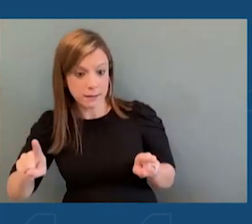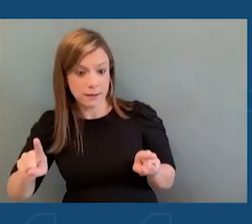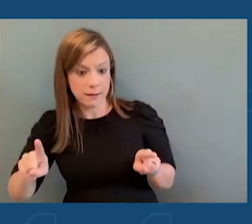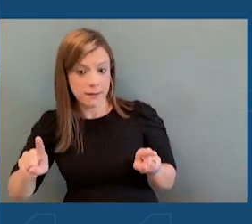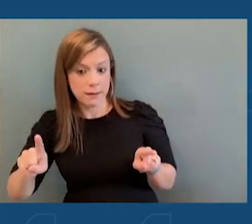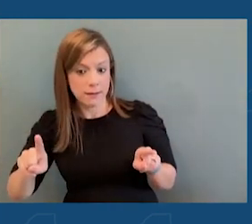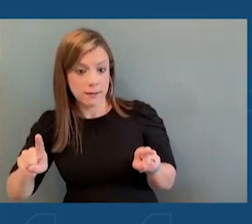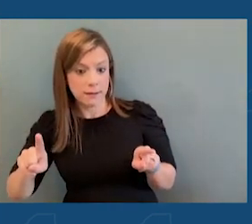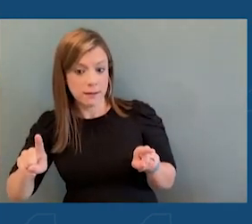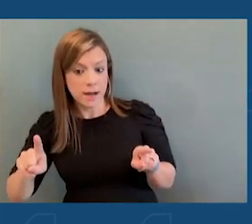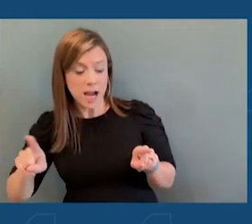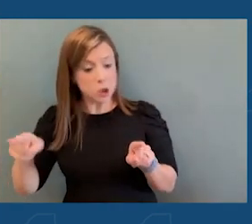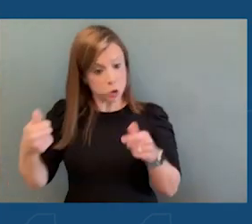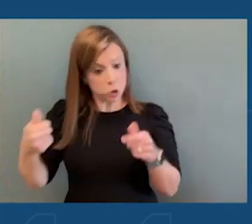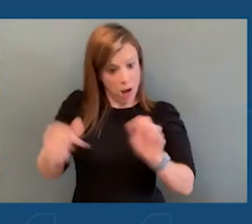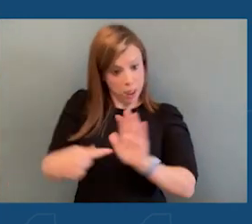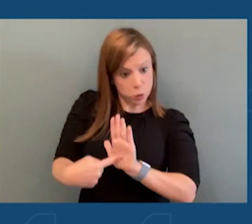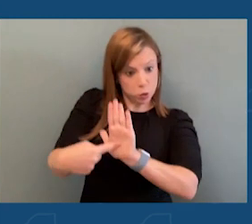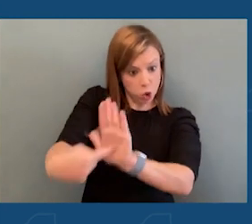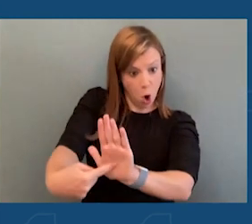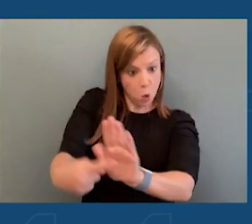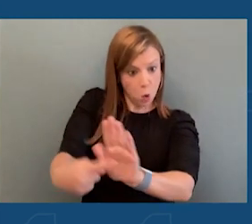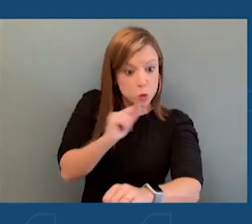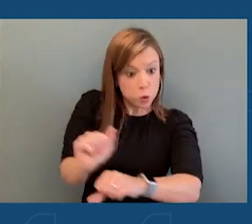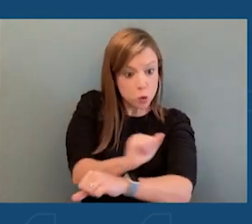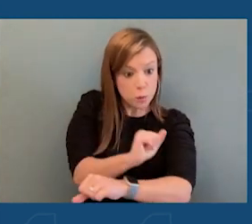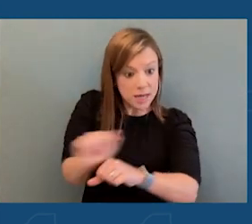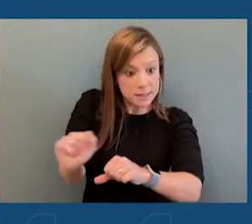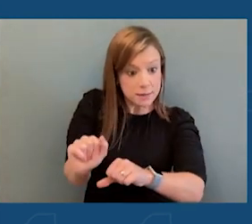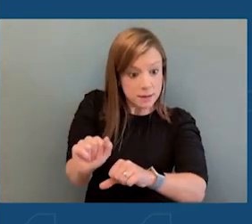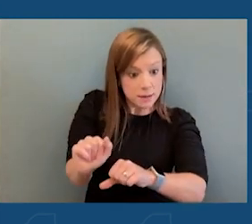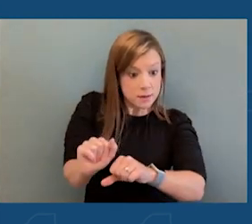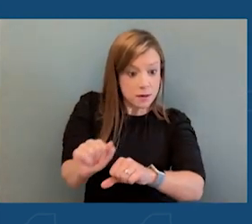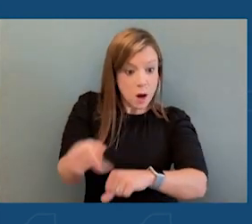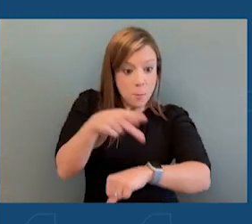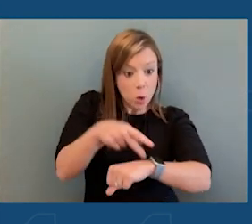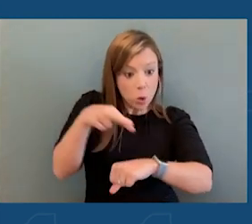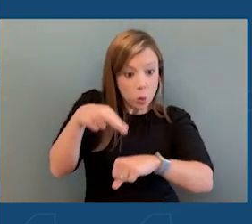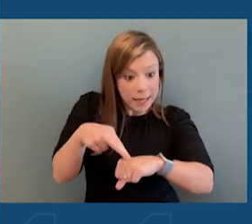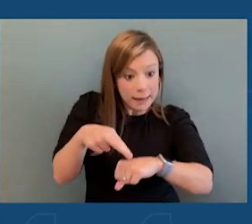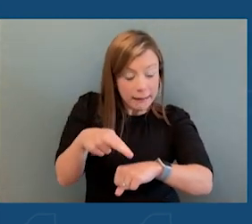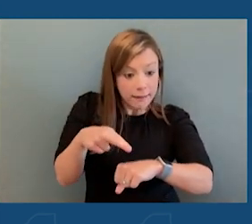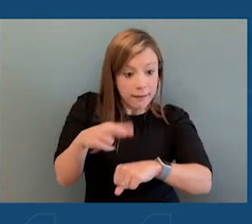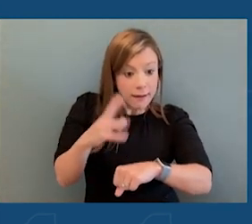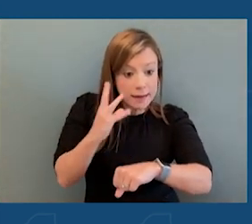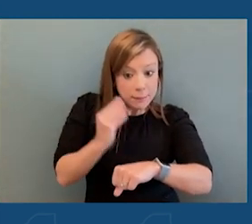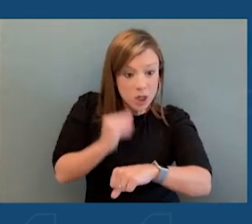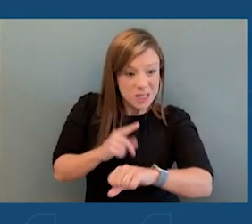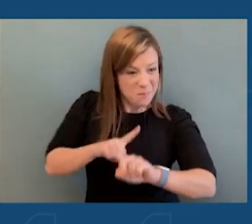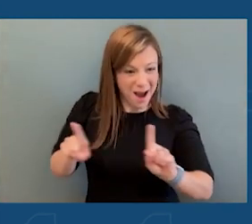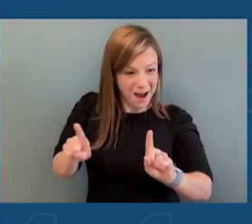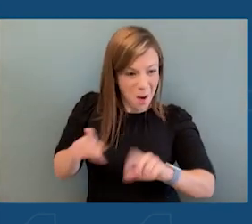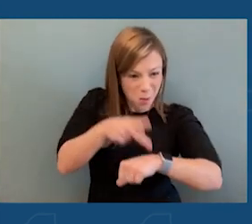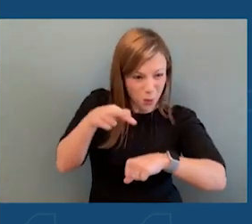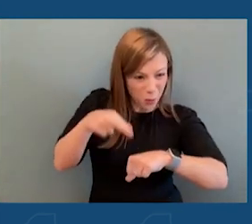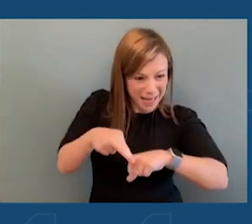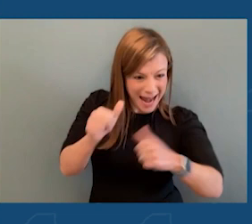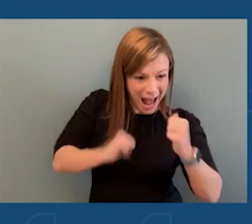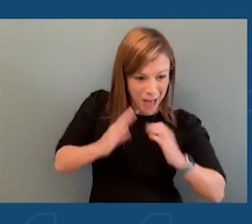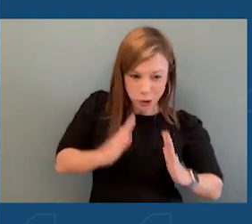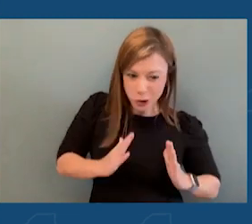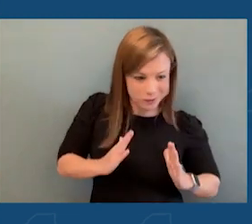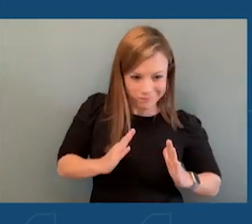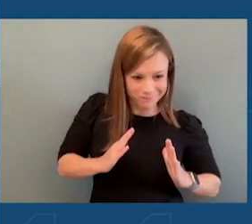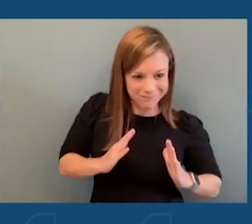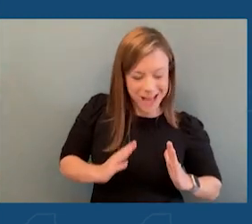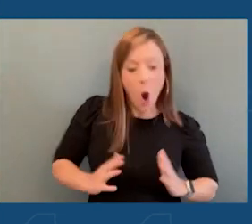experience, but every Puerto Rican actor was played by a white performer.